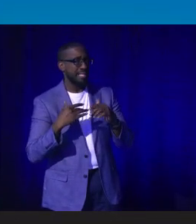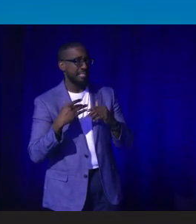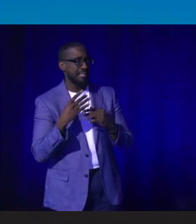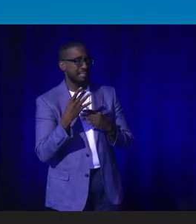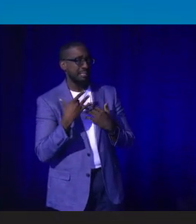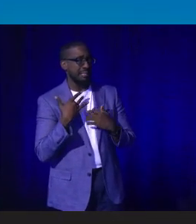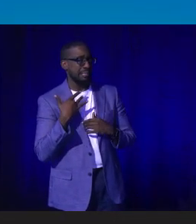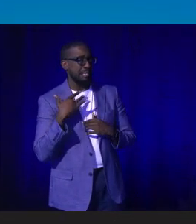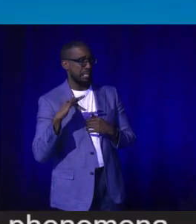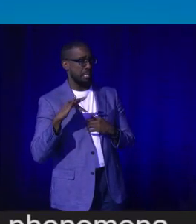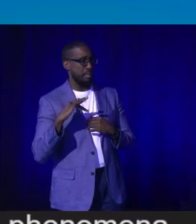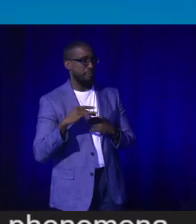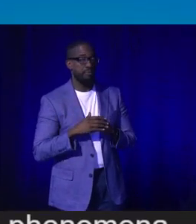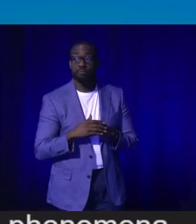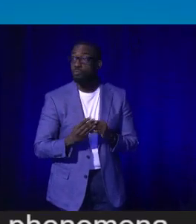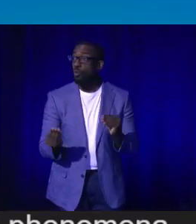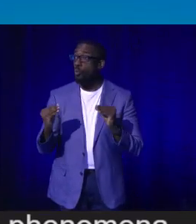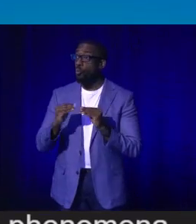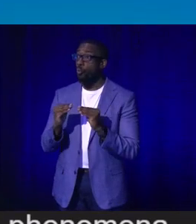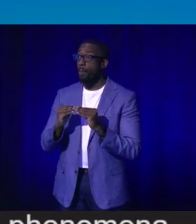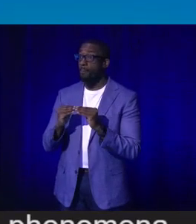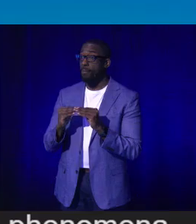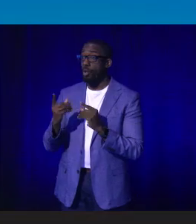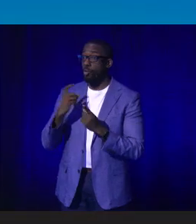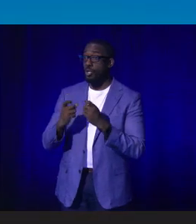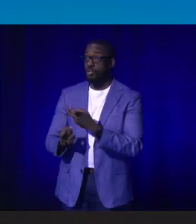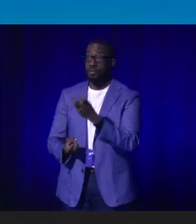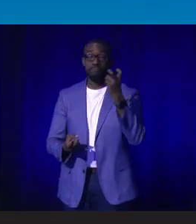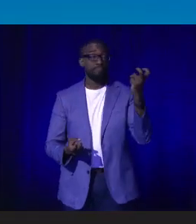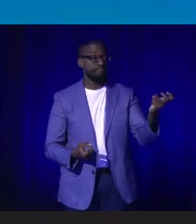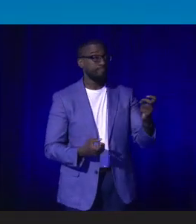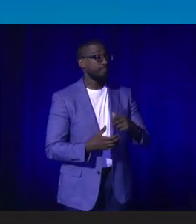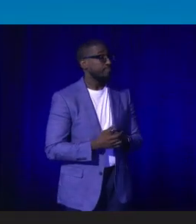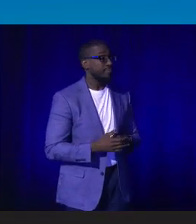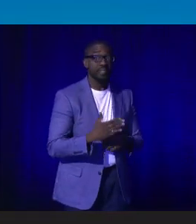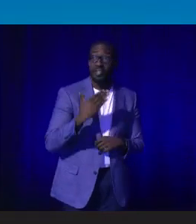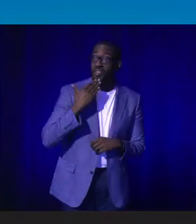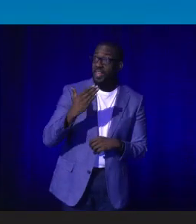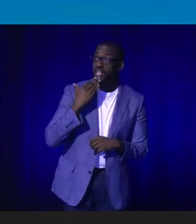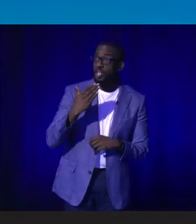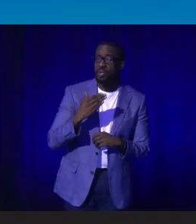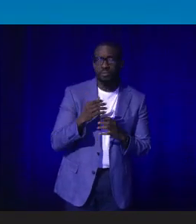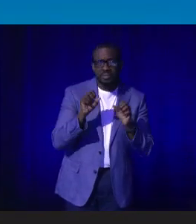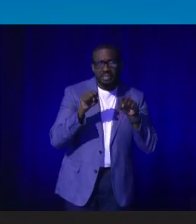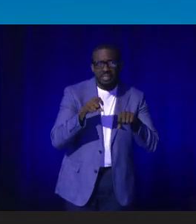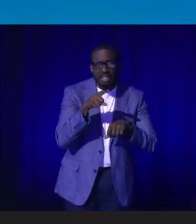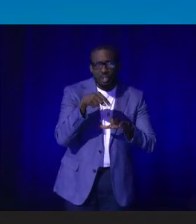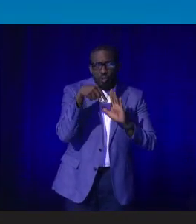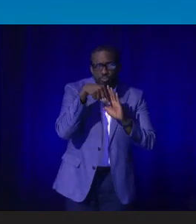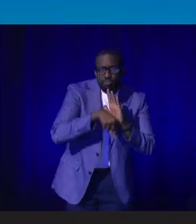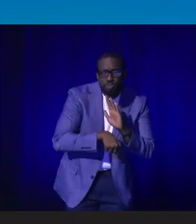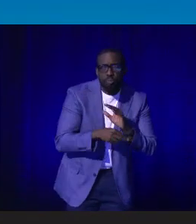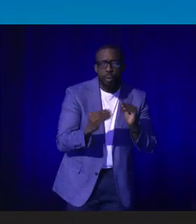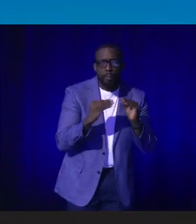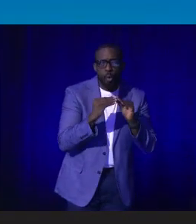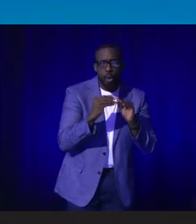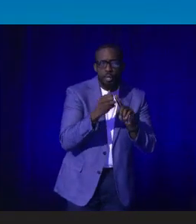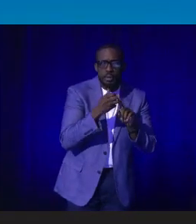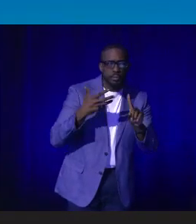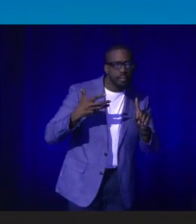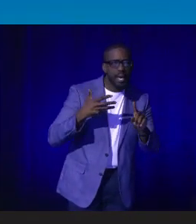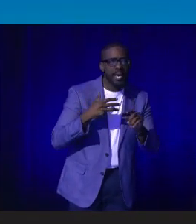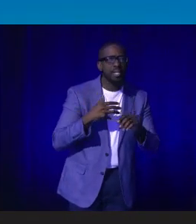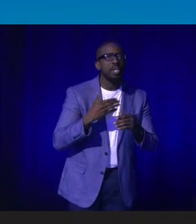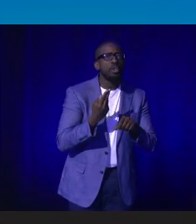from House Right. Yeah, thank you. So I was just wondering if you could go more in depth on the use of